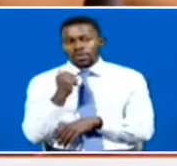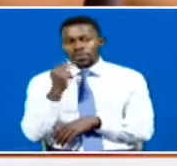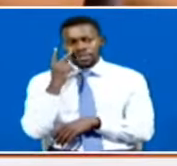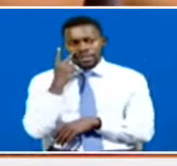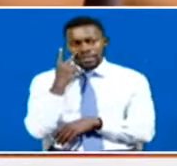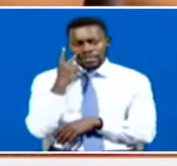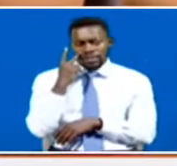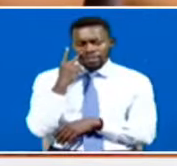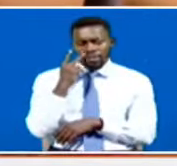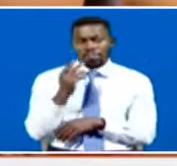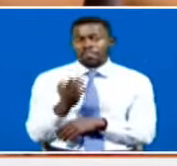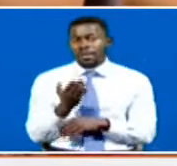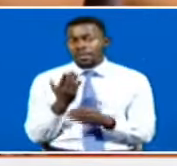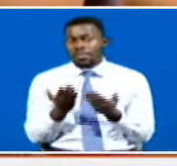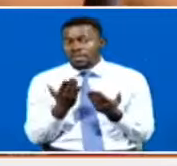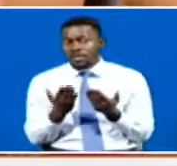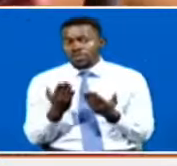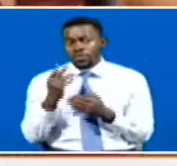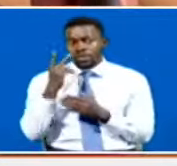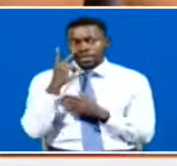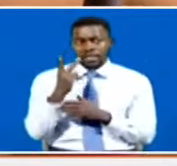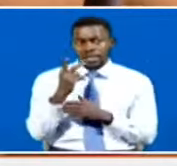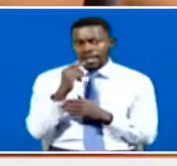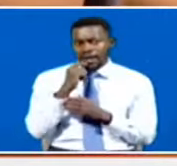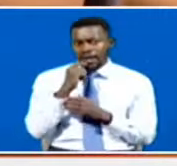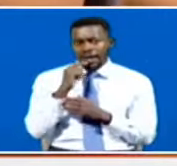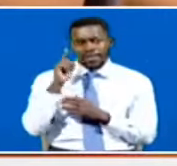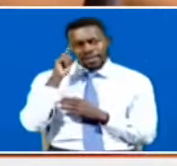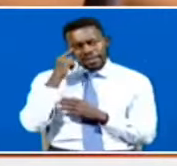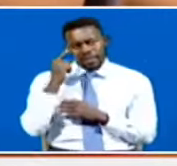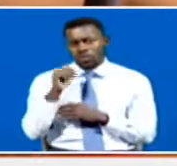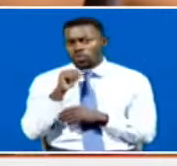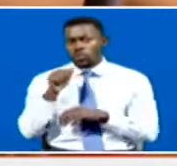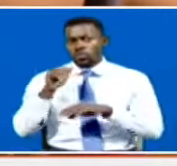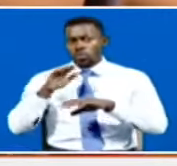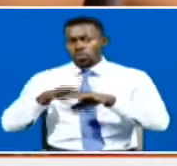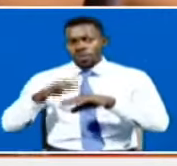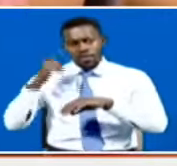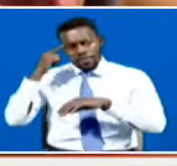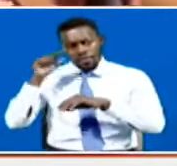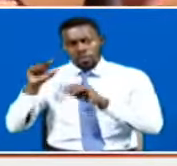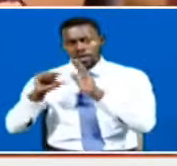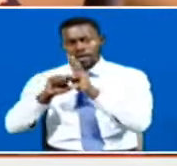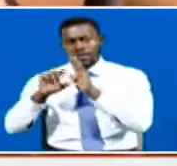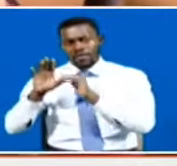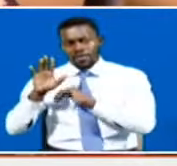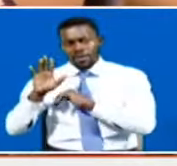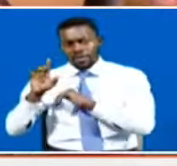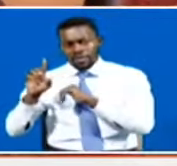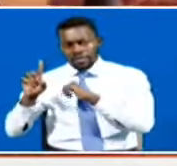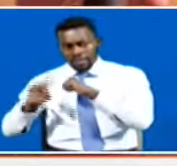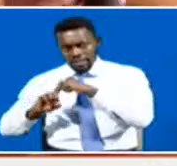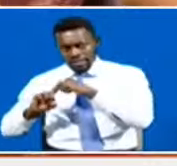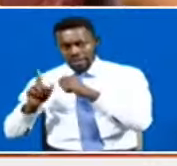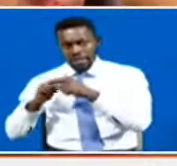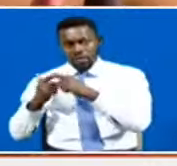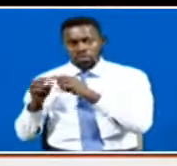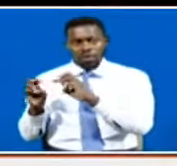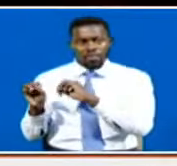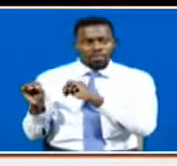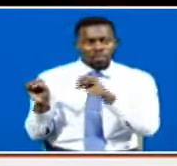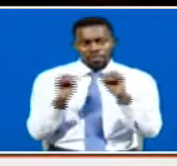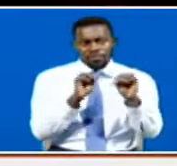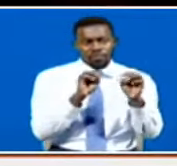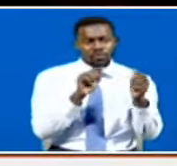I think what was at grade 6 therefore needs to move at grade 5. And believe me, that can go backwards up to grade